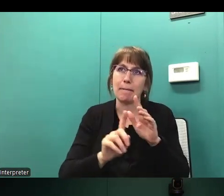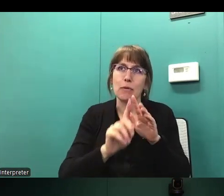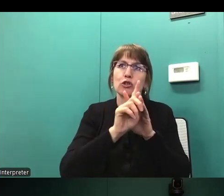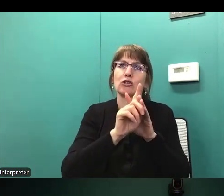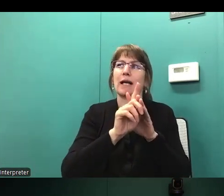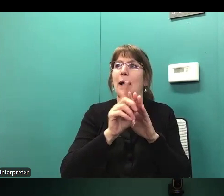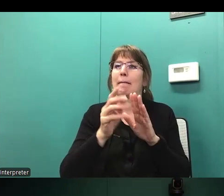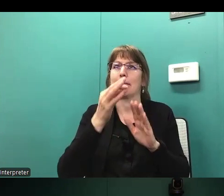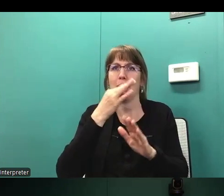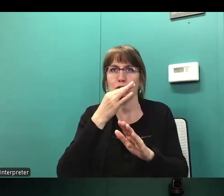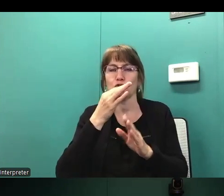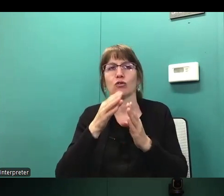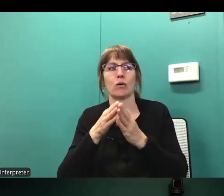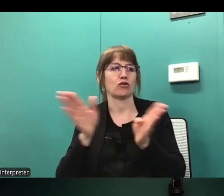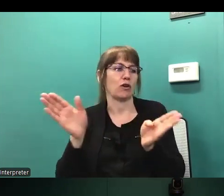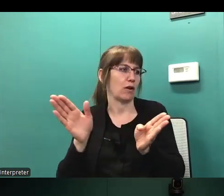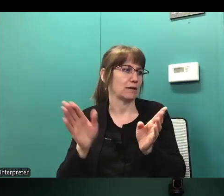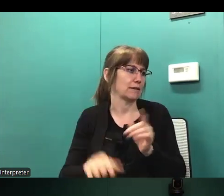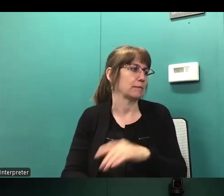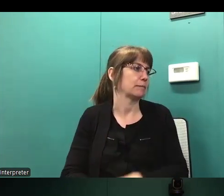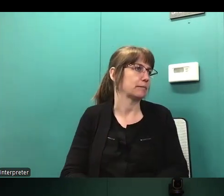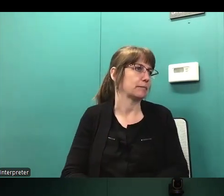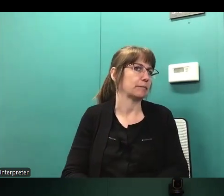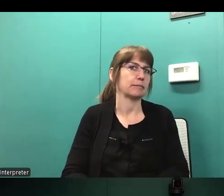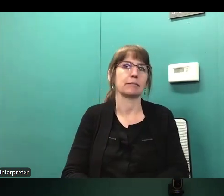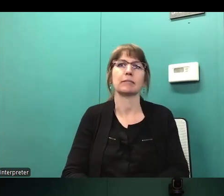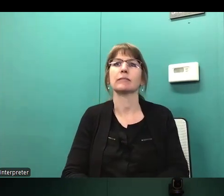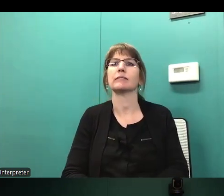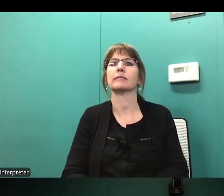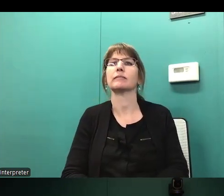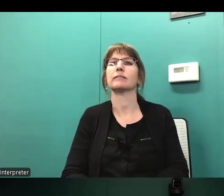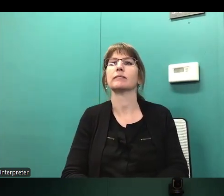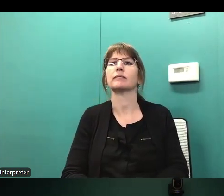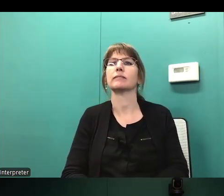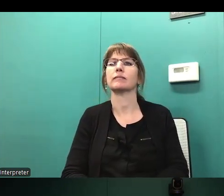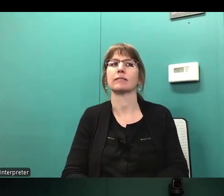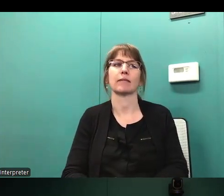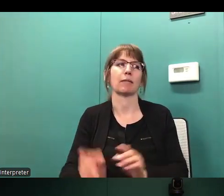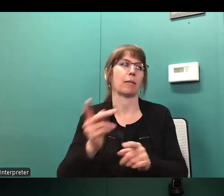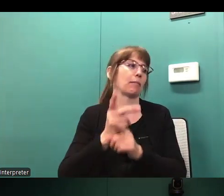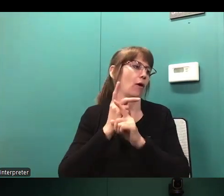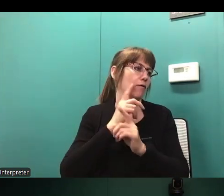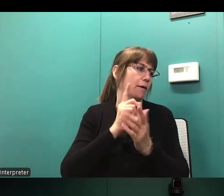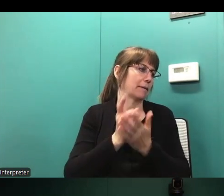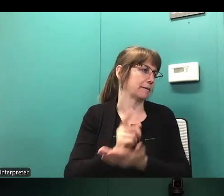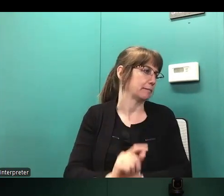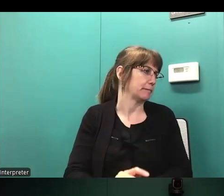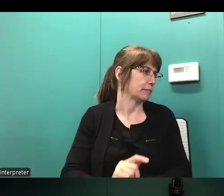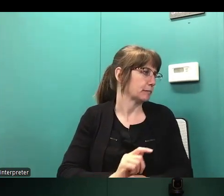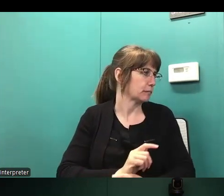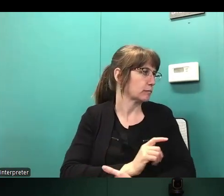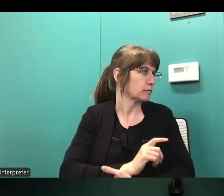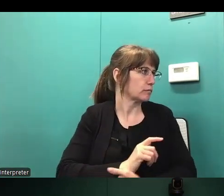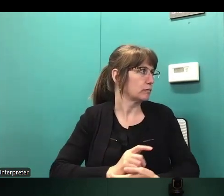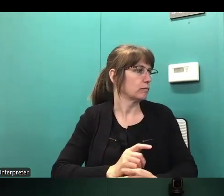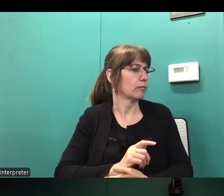generalized. Heather just mentioned, let's see if I can read it. I'm gonna borrow this for a minute. There